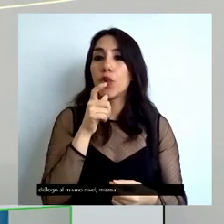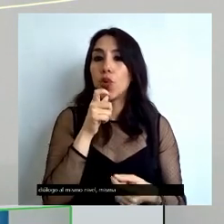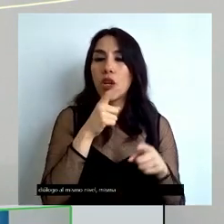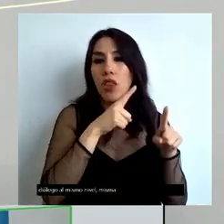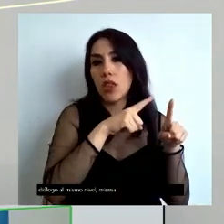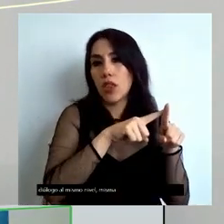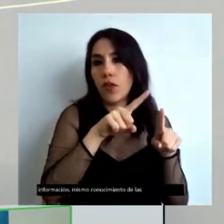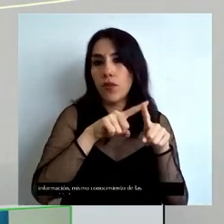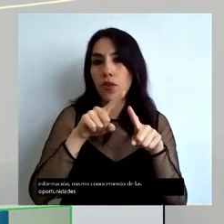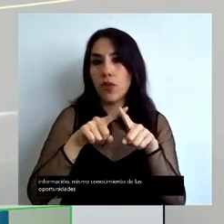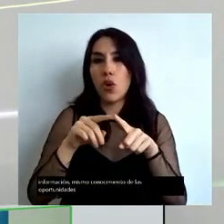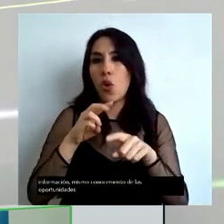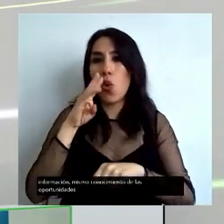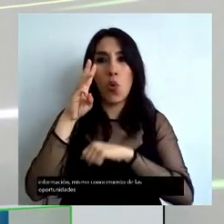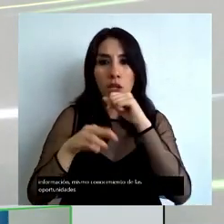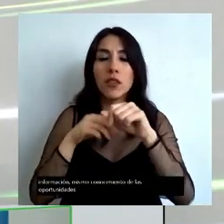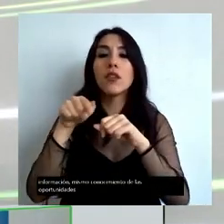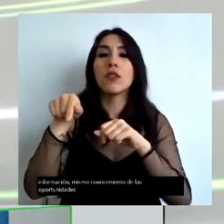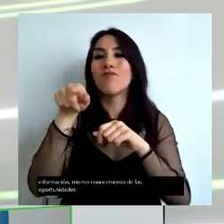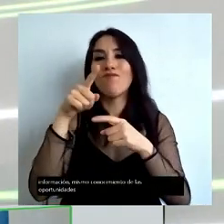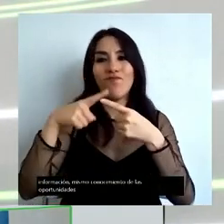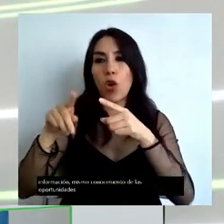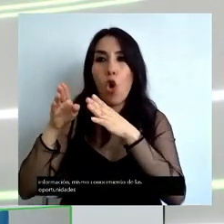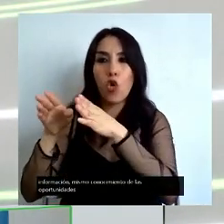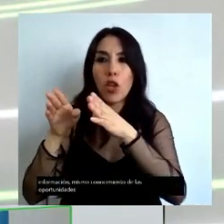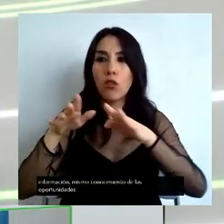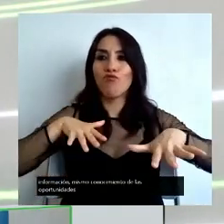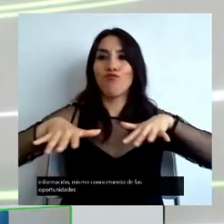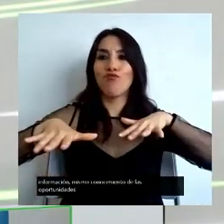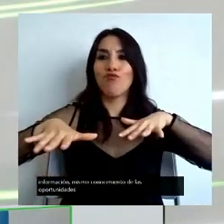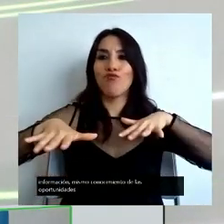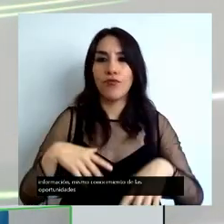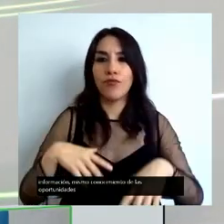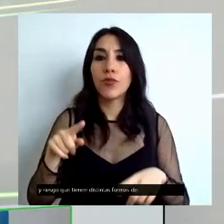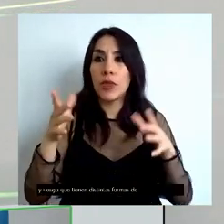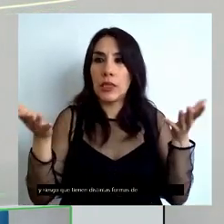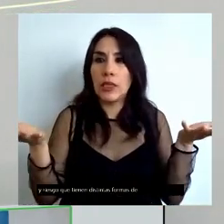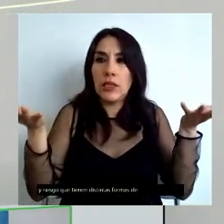different job organizations have, so